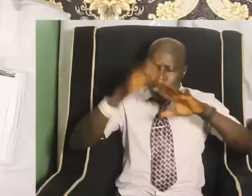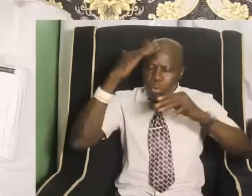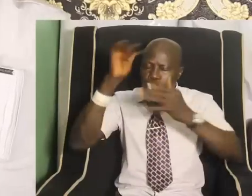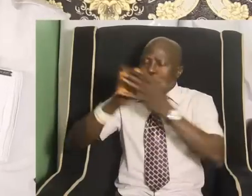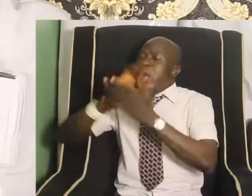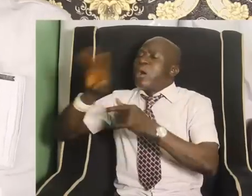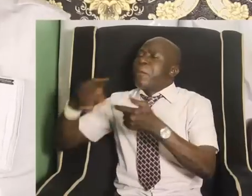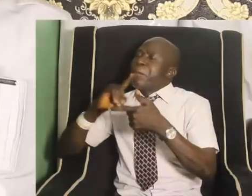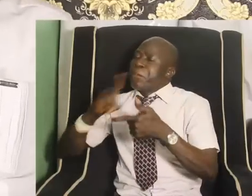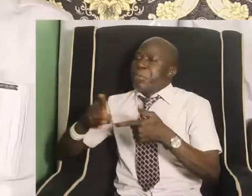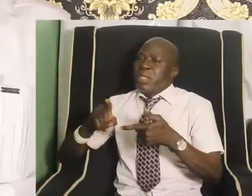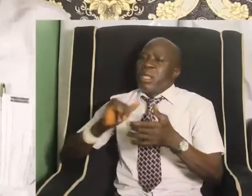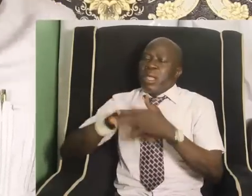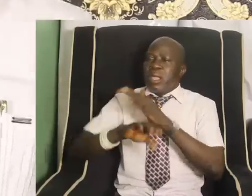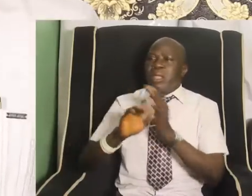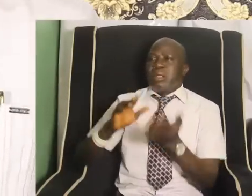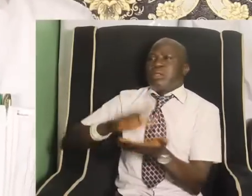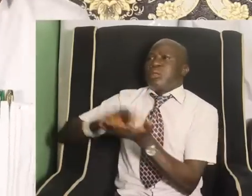you will be a